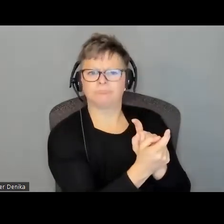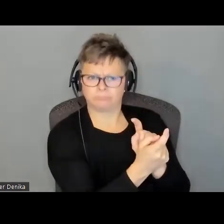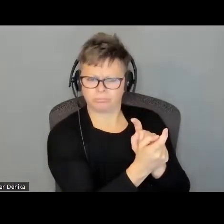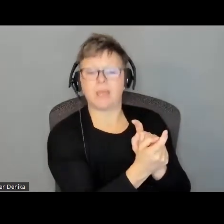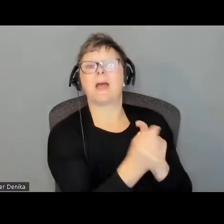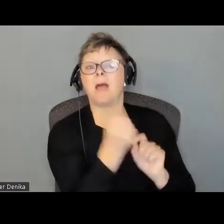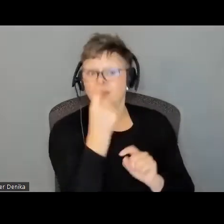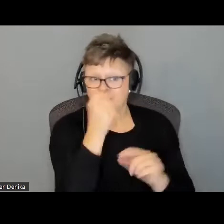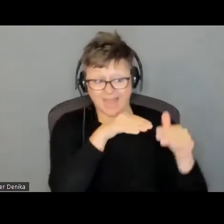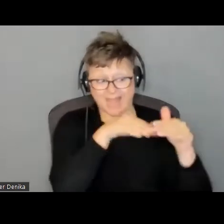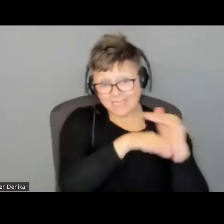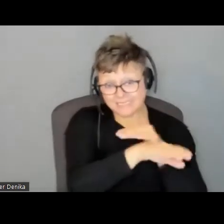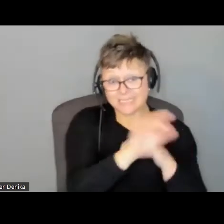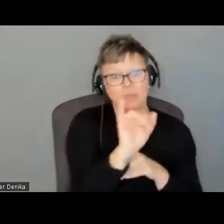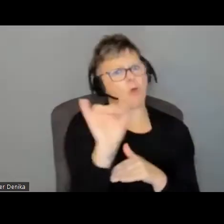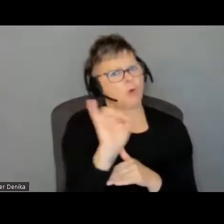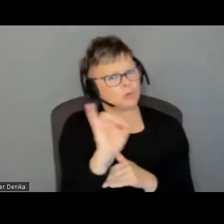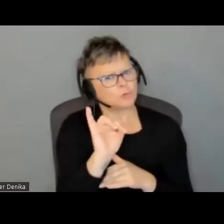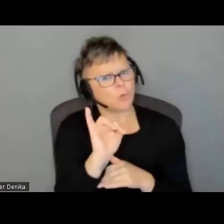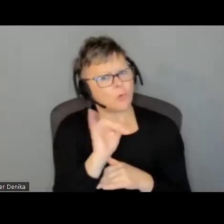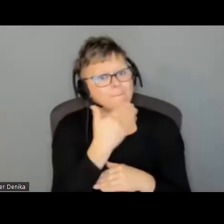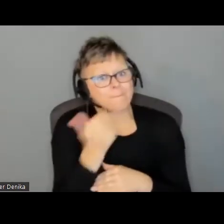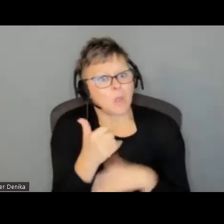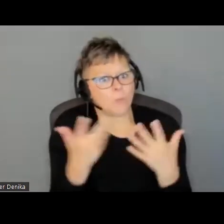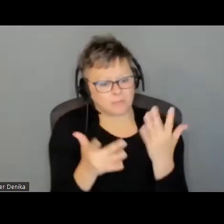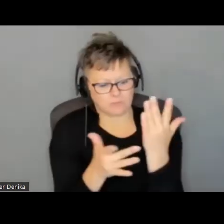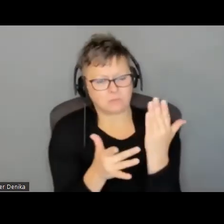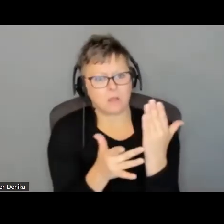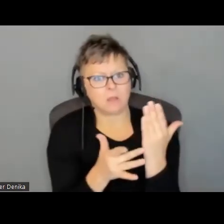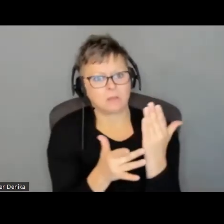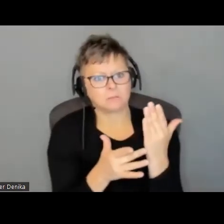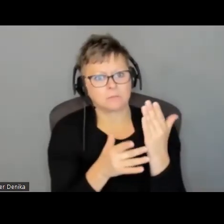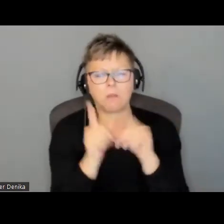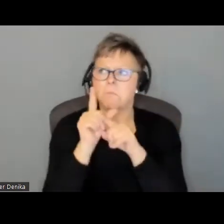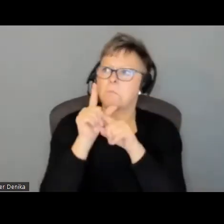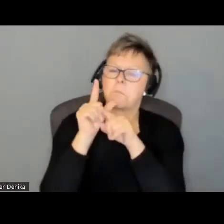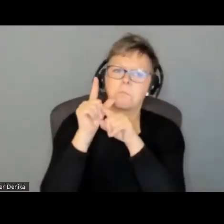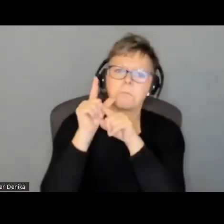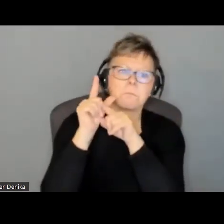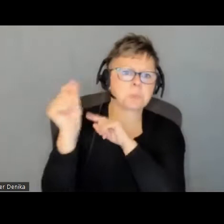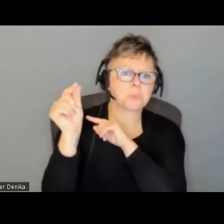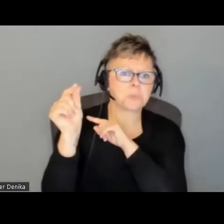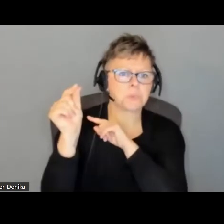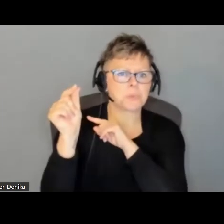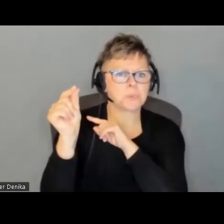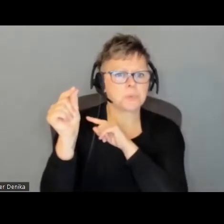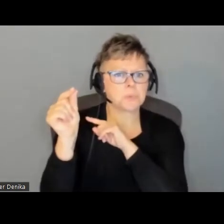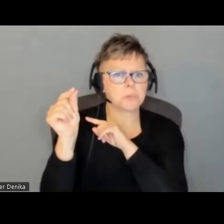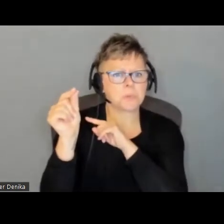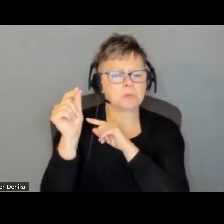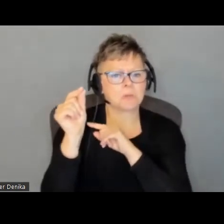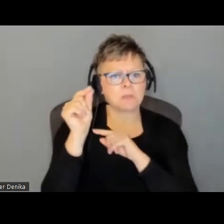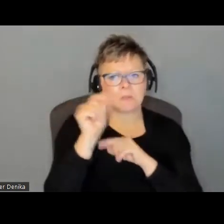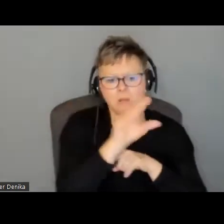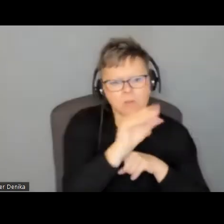centrality of technology, accelerate even further and as employers, schools, and